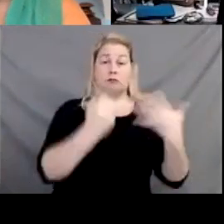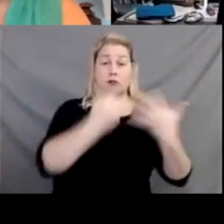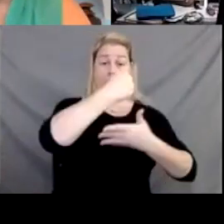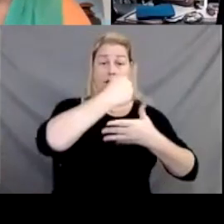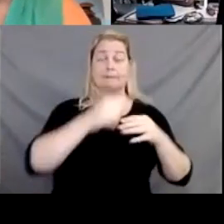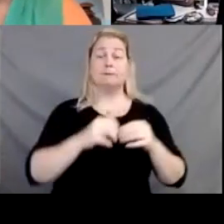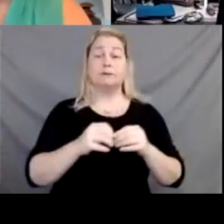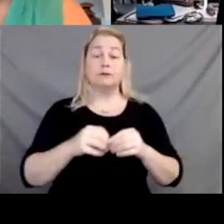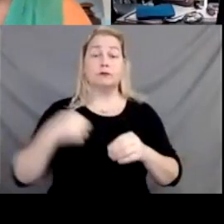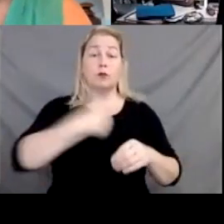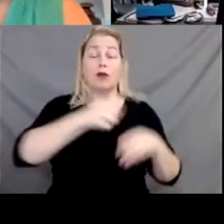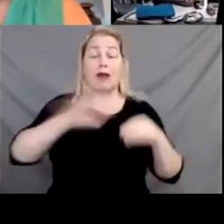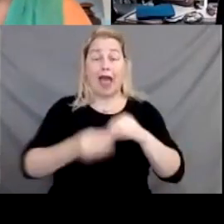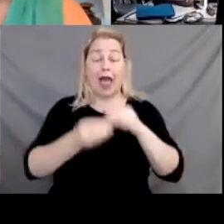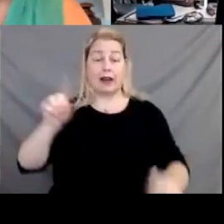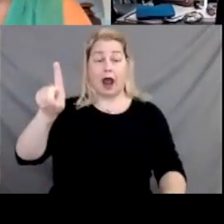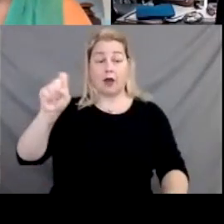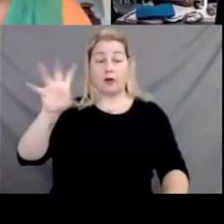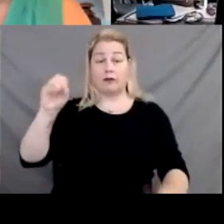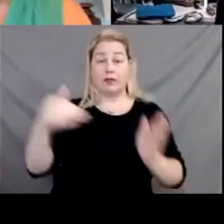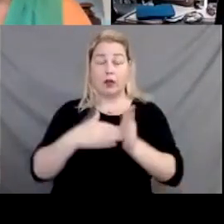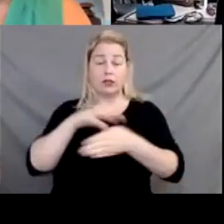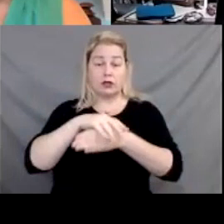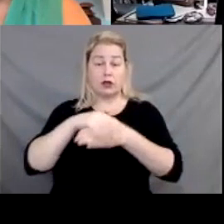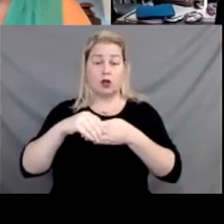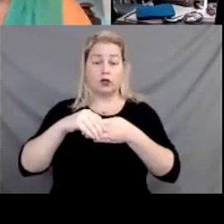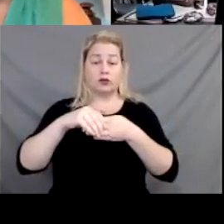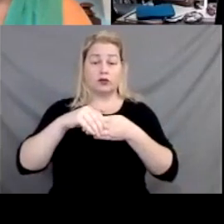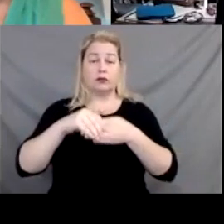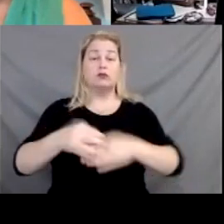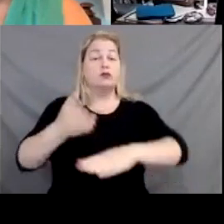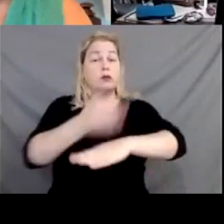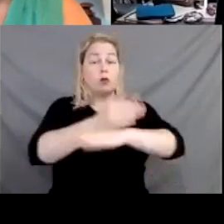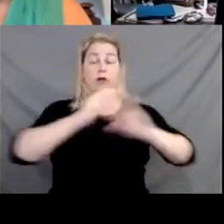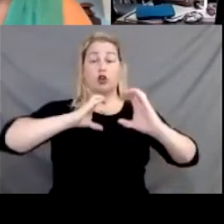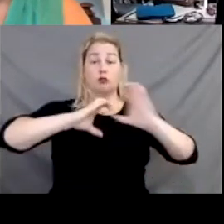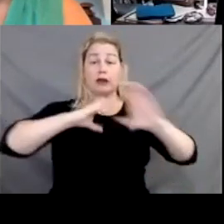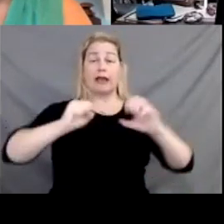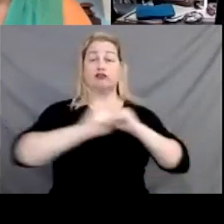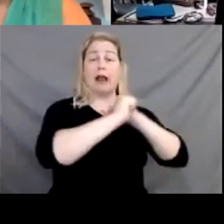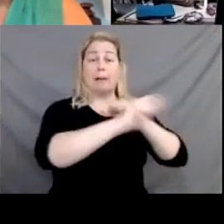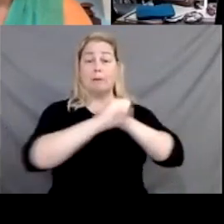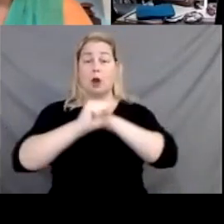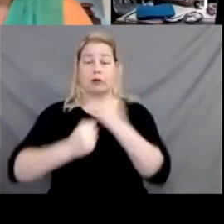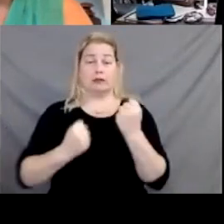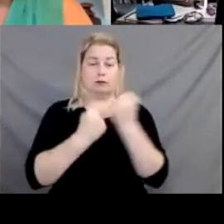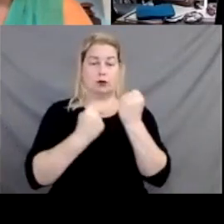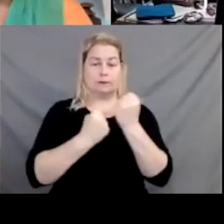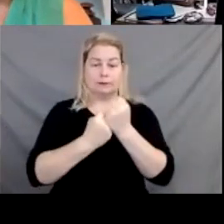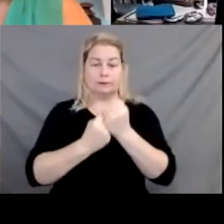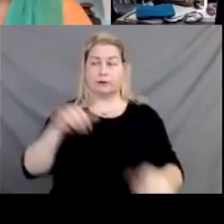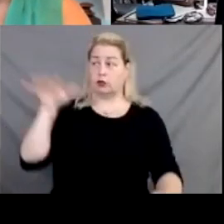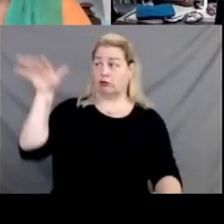added $150,000 to communications and marketing support for the administration